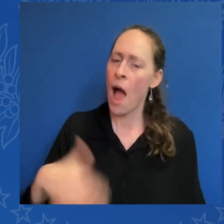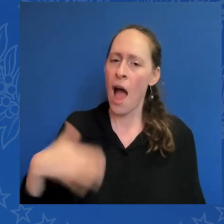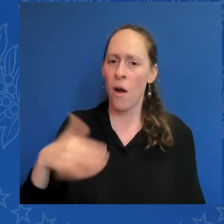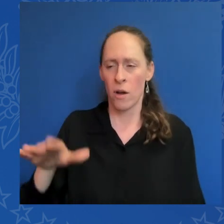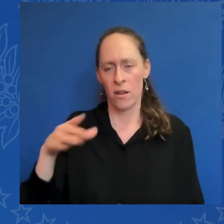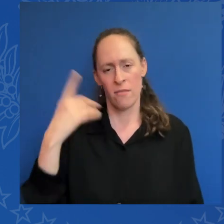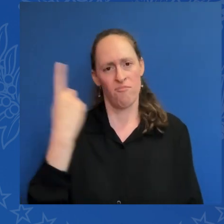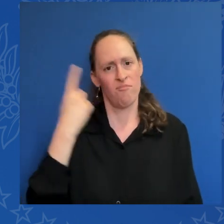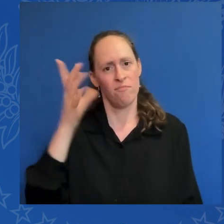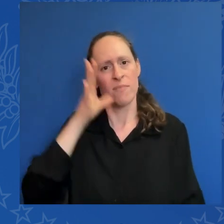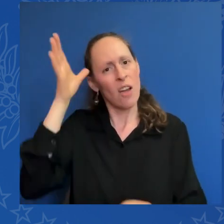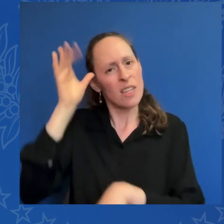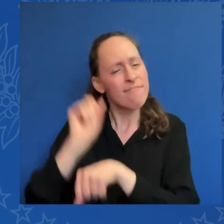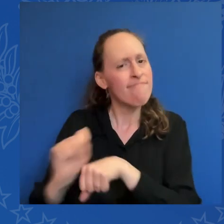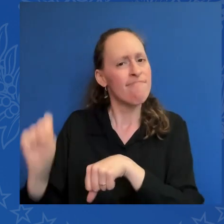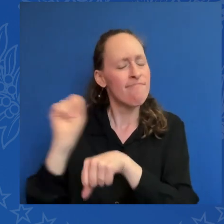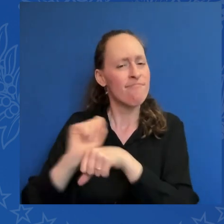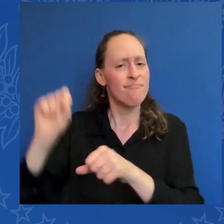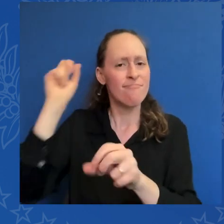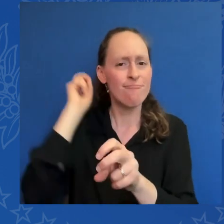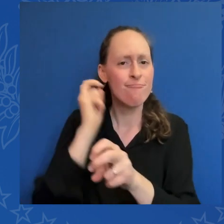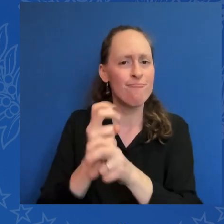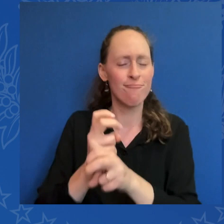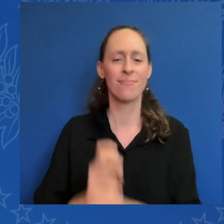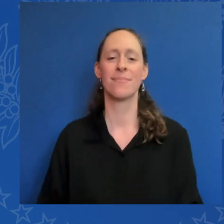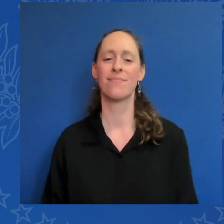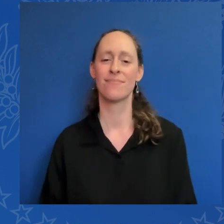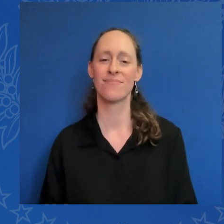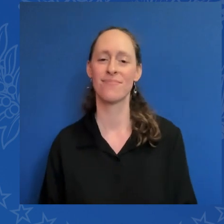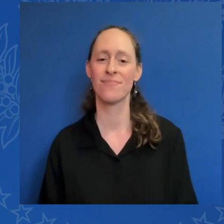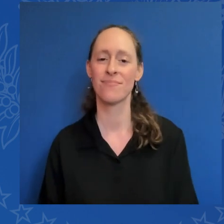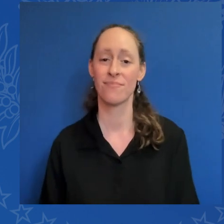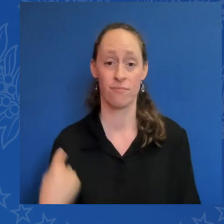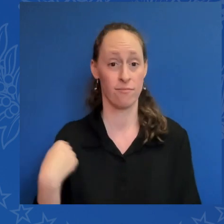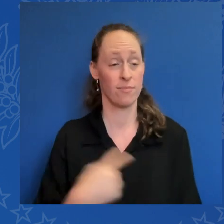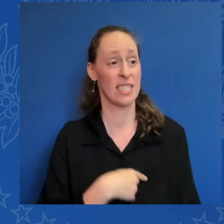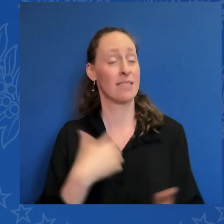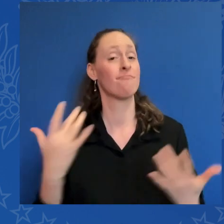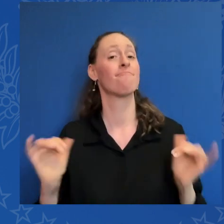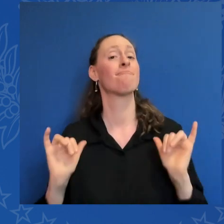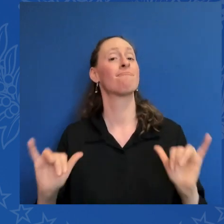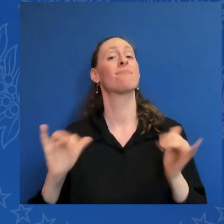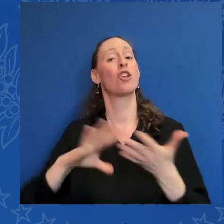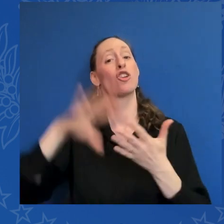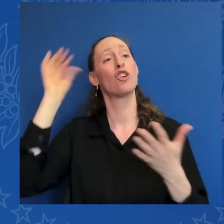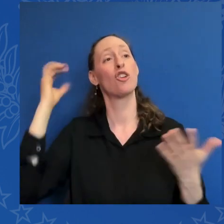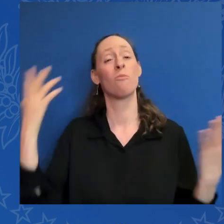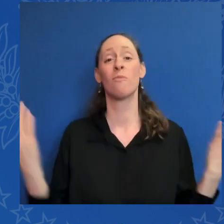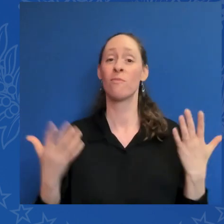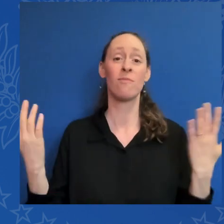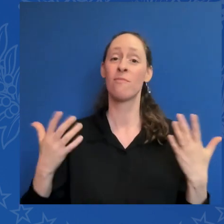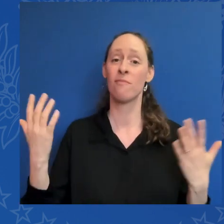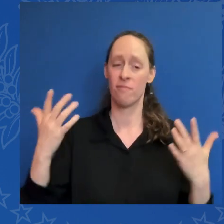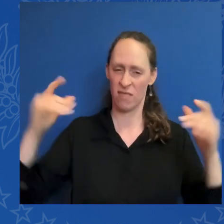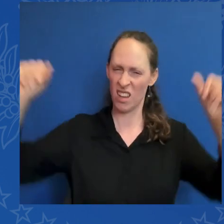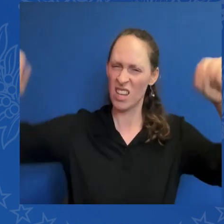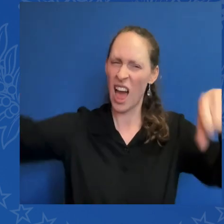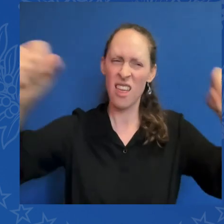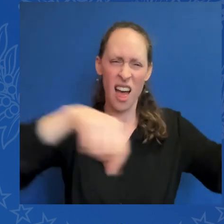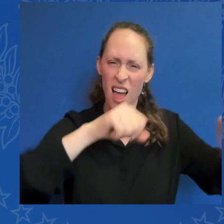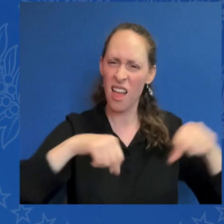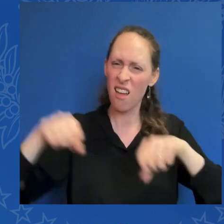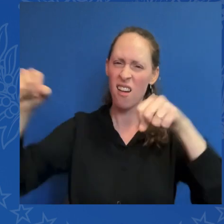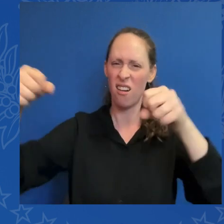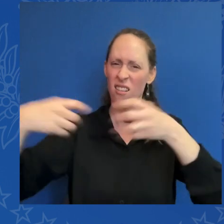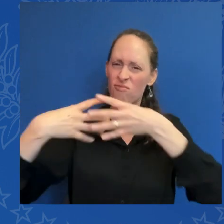we were taught anything's possible. Anything is possible. And the fact is that I